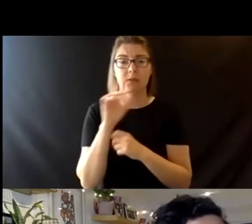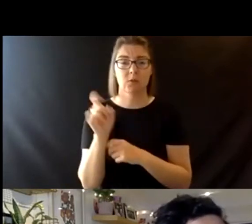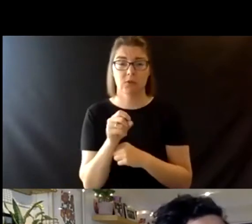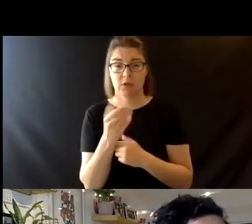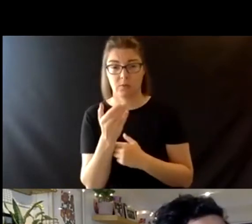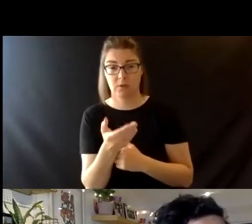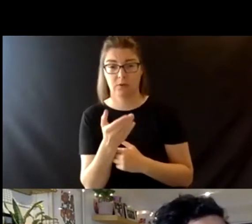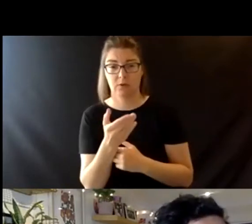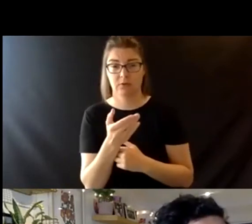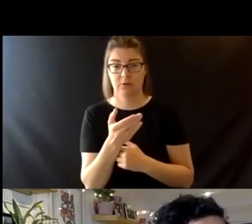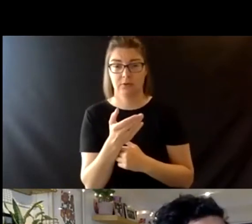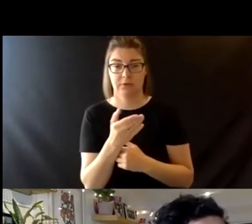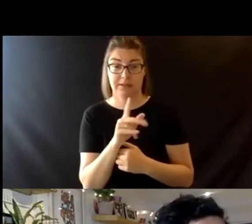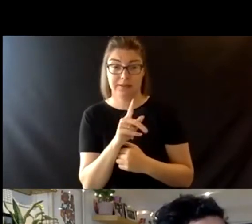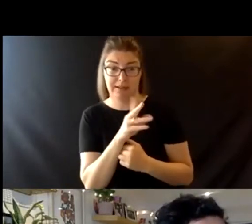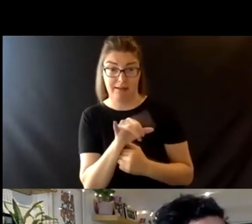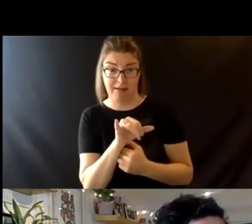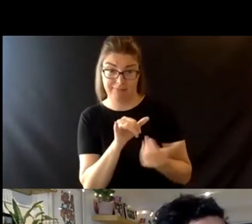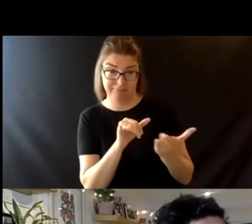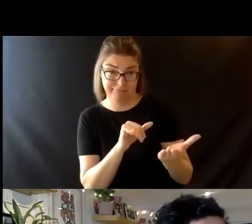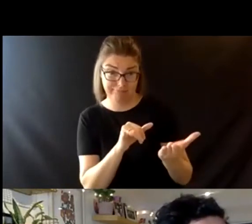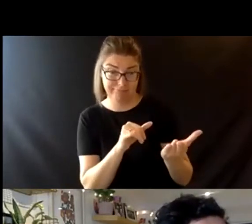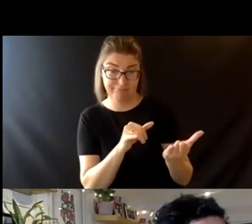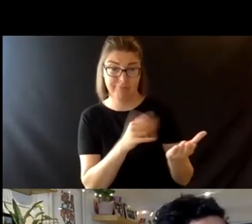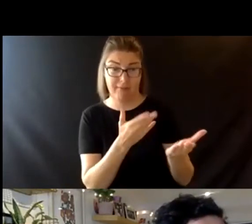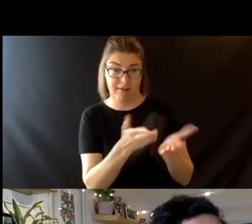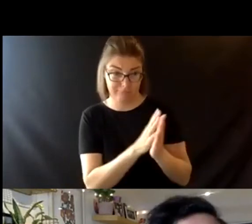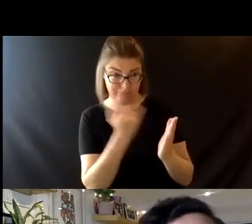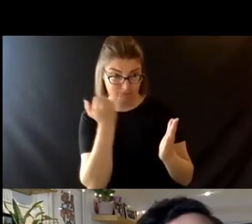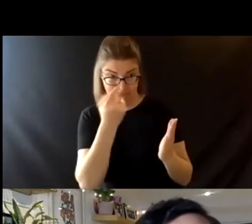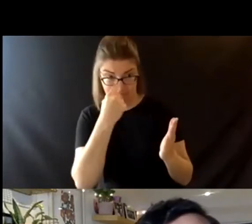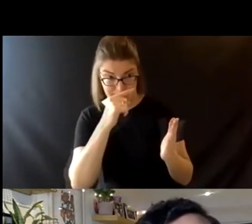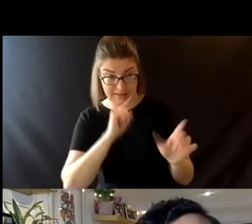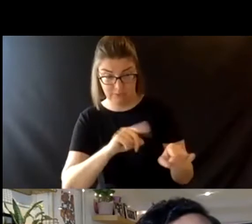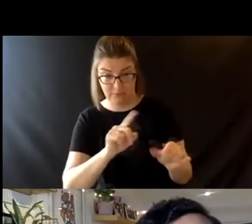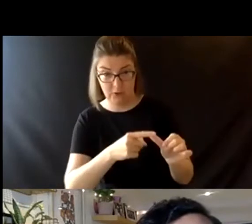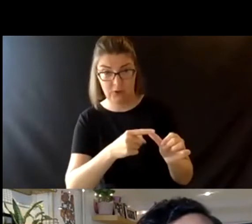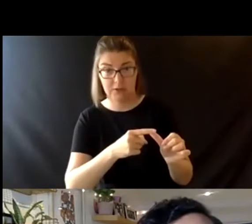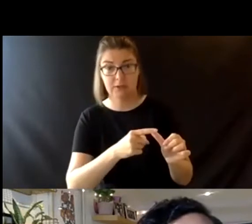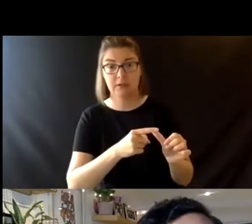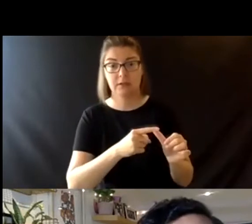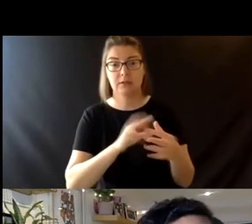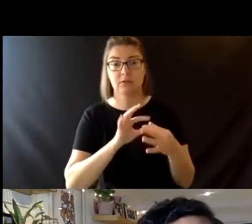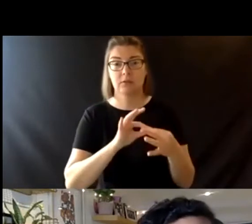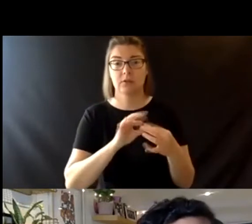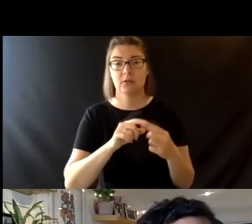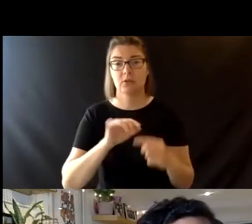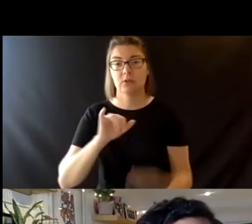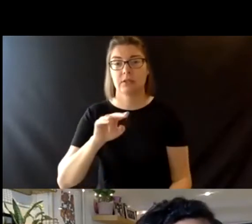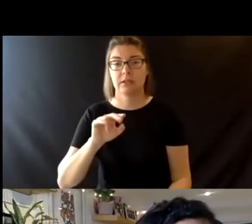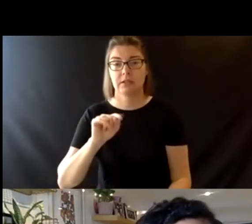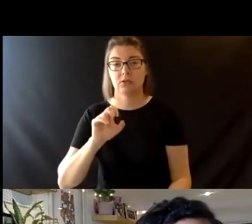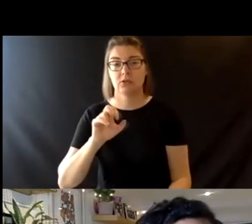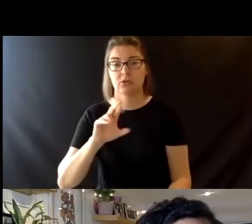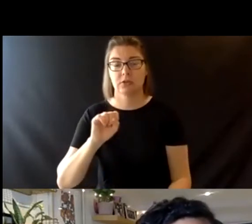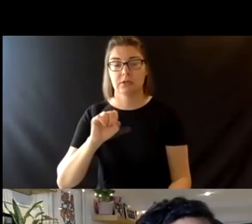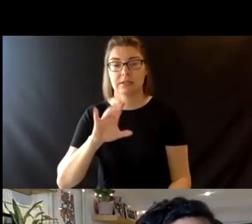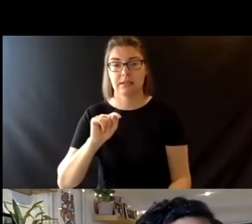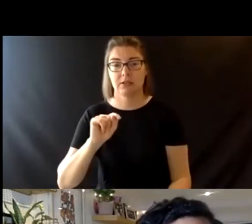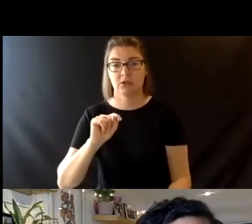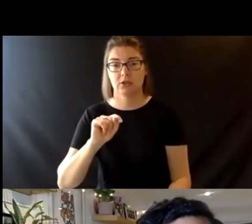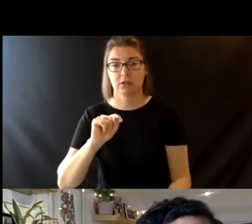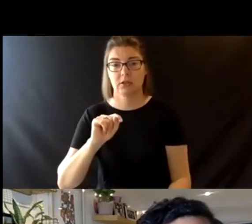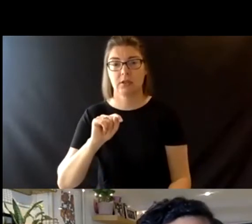or directed towards you, Kai, is, and this theme's intersectional perspective, and the impact on